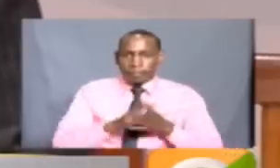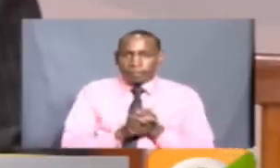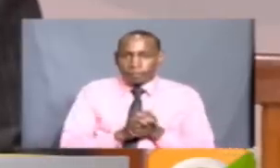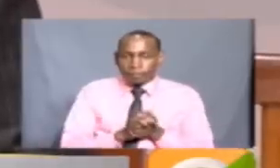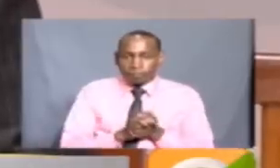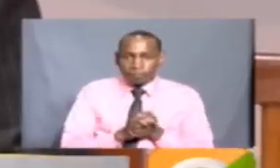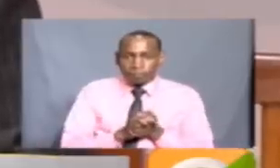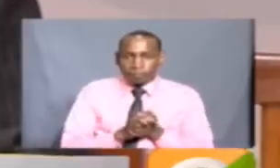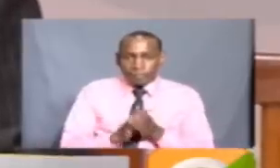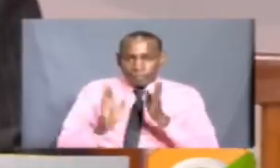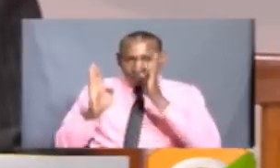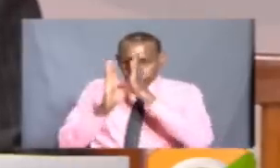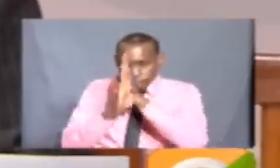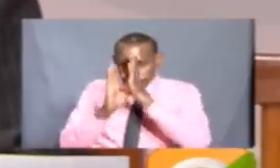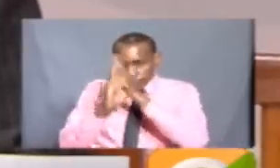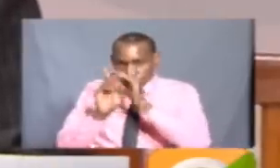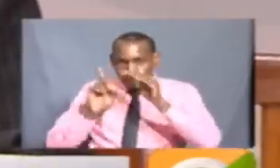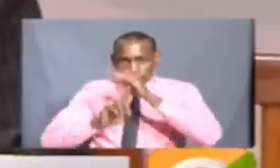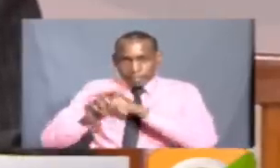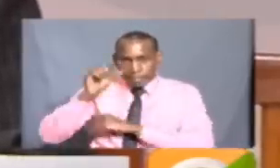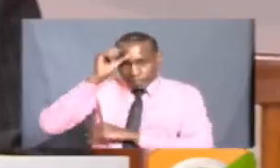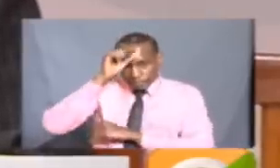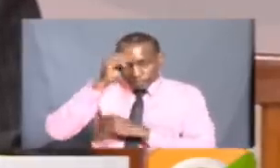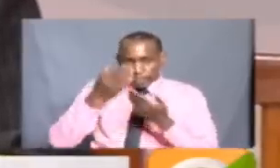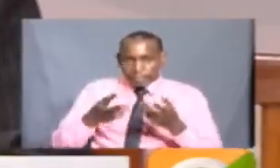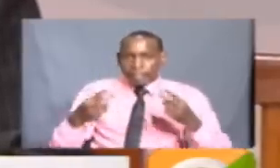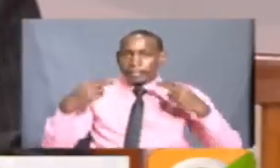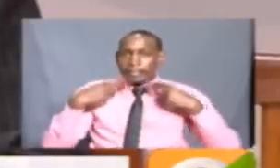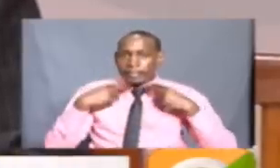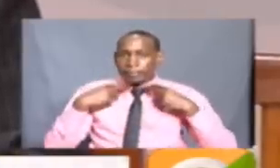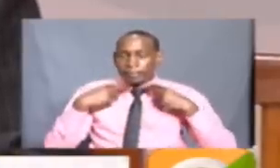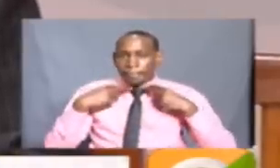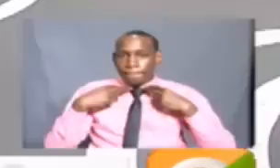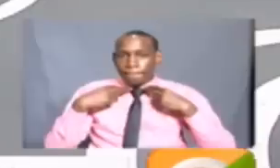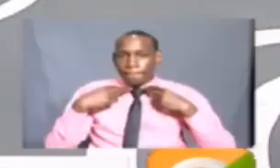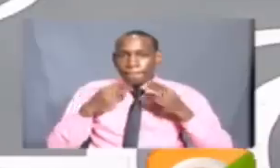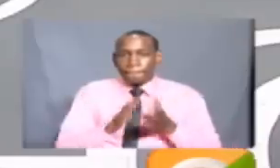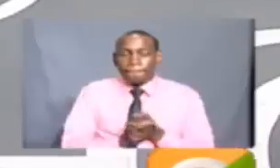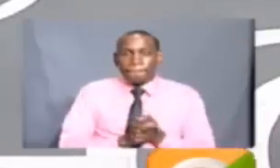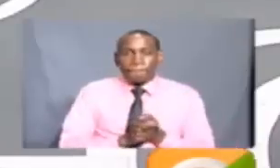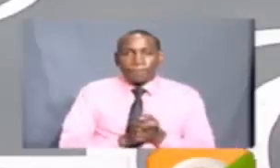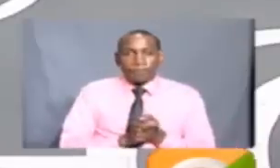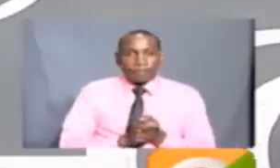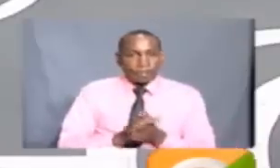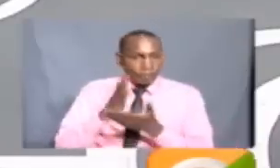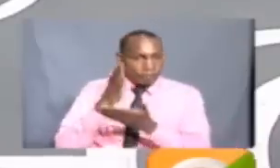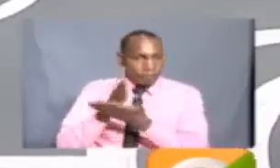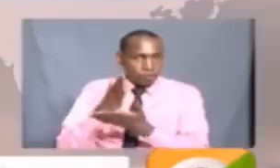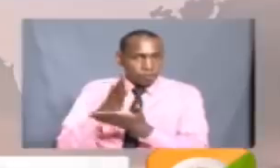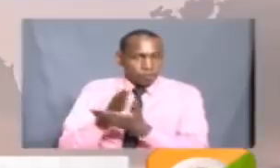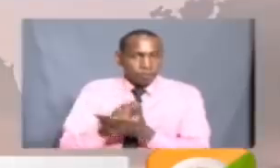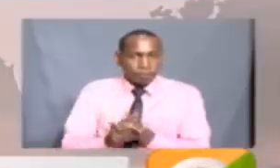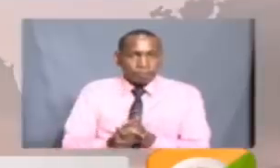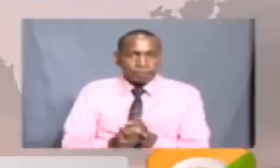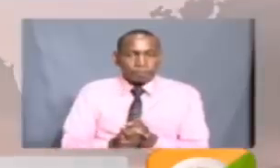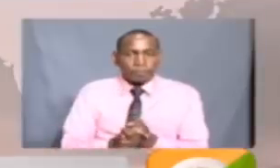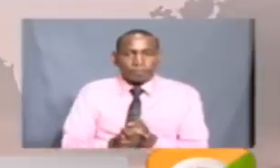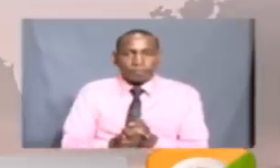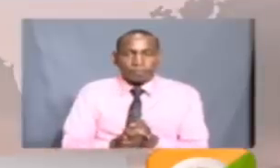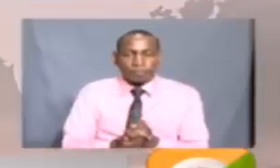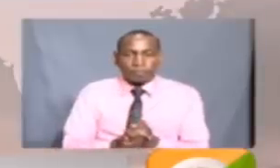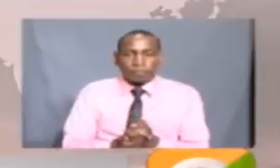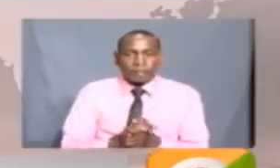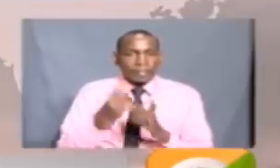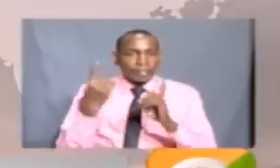his government and they are holding him hostage. Yeah, it could be true. You're absolutely right. Green Shop EAR1